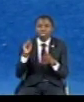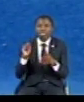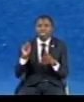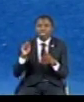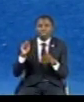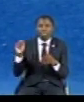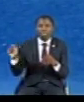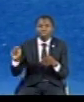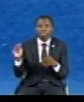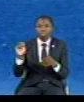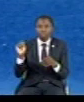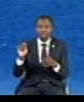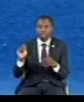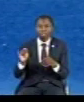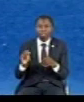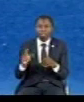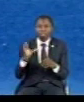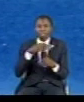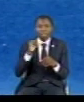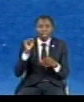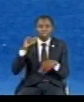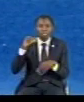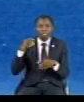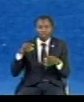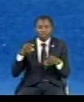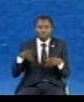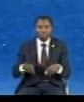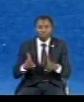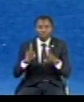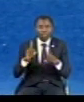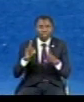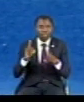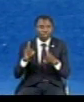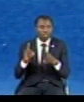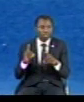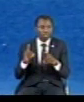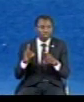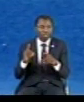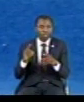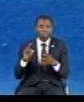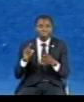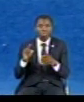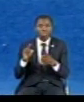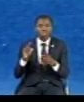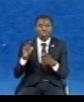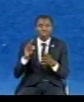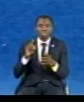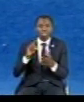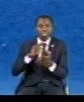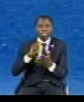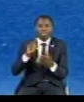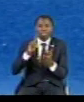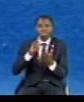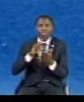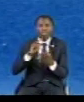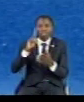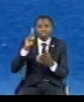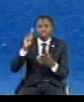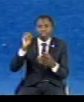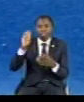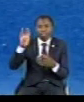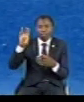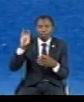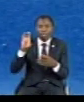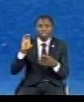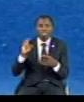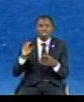Then on the December retreat, that is my second testimony. God opened my spiritual